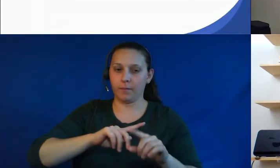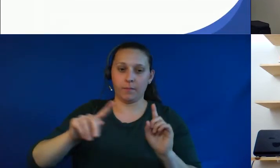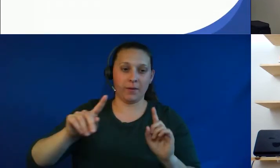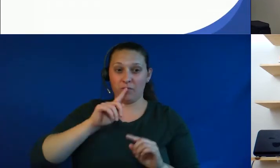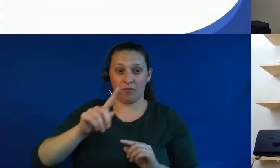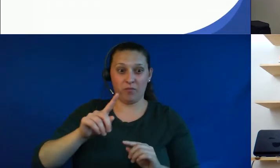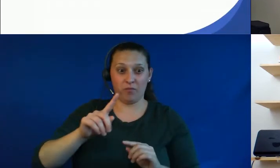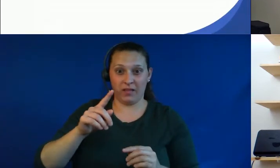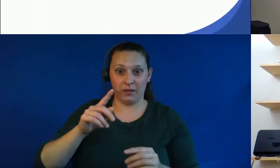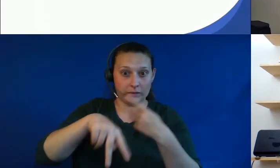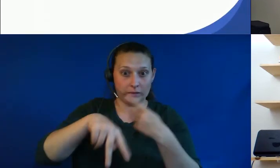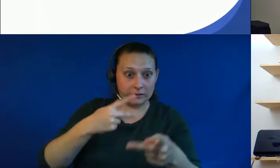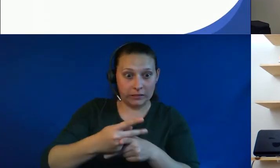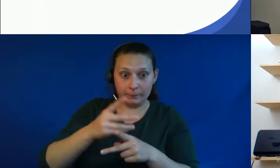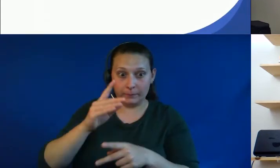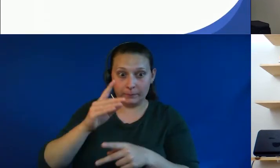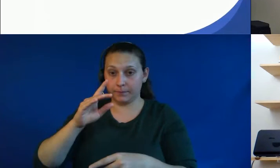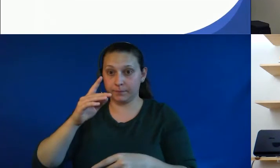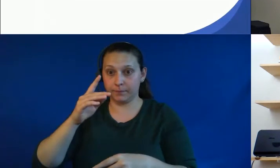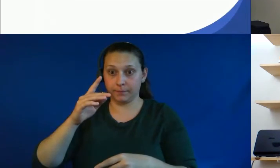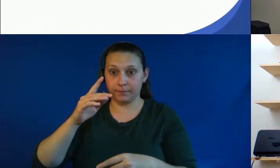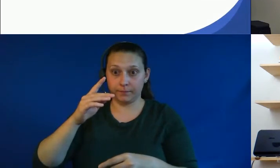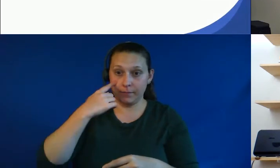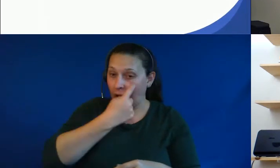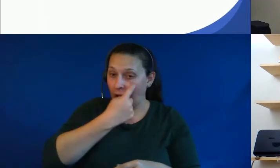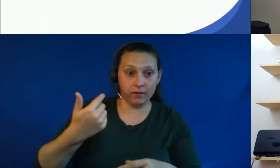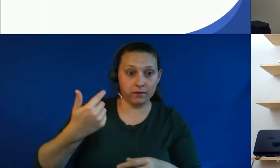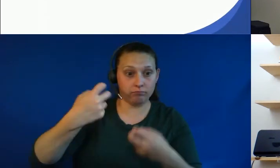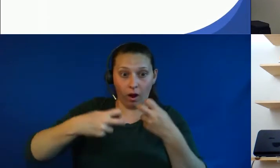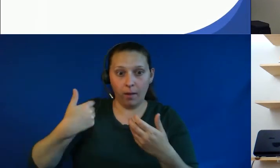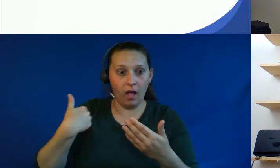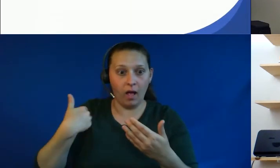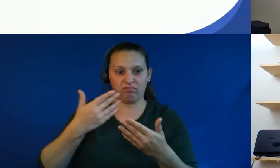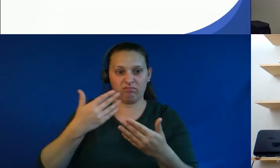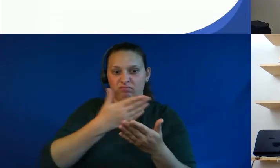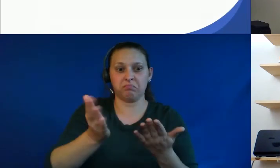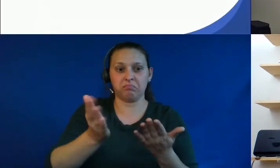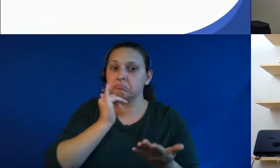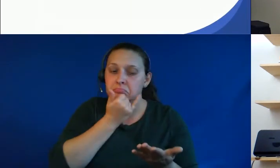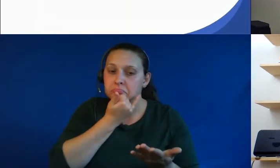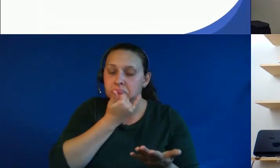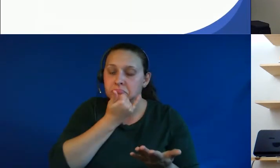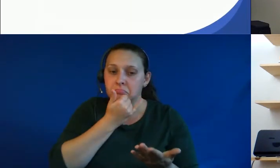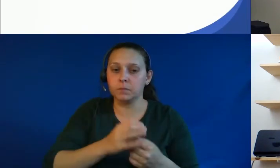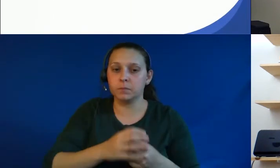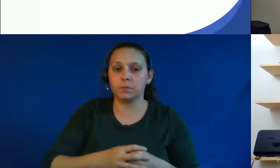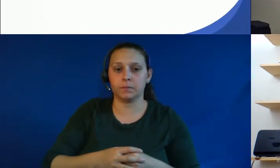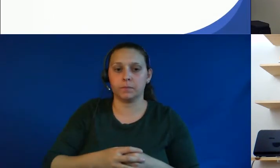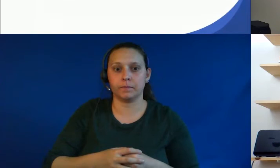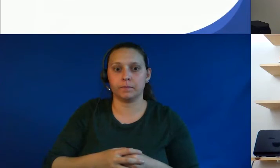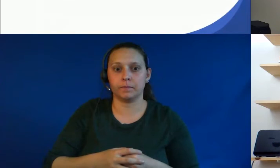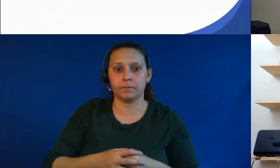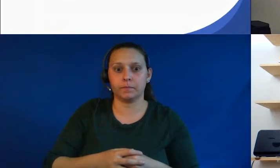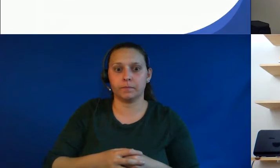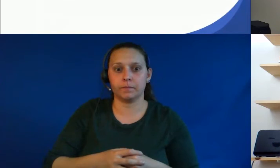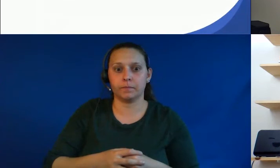of the testing that happens from our side is what also happens on an in-person doctor side.